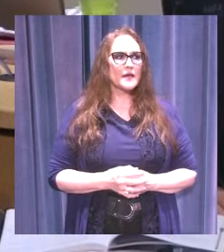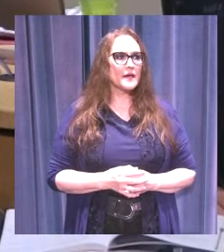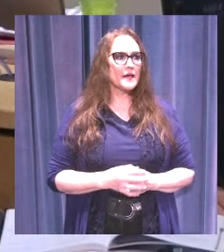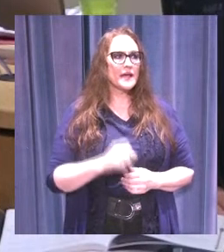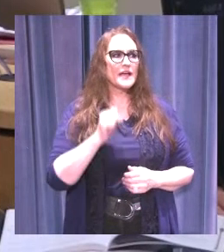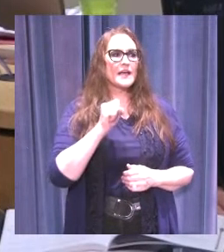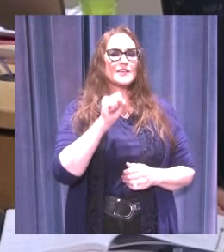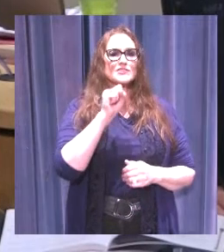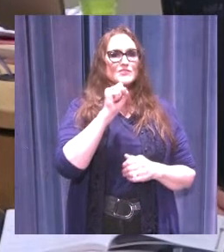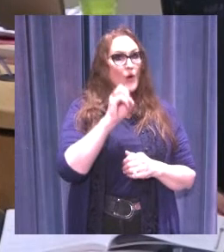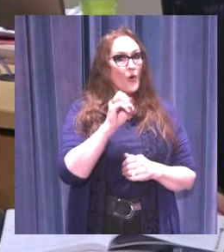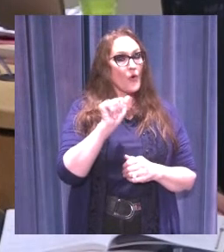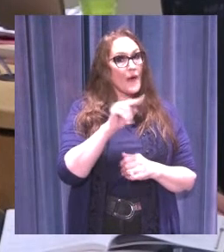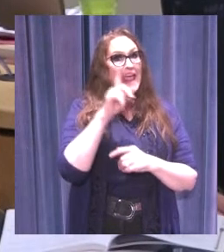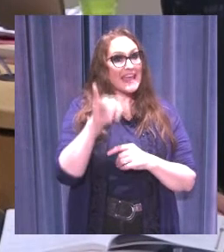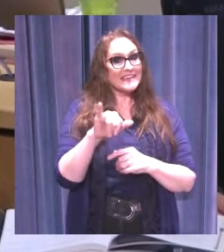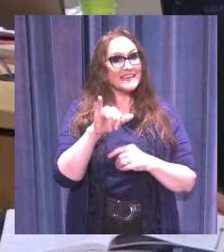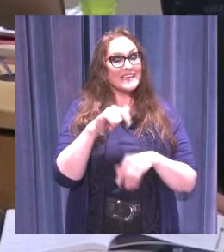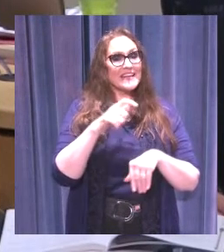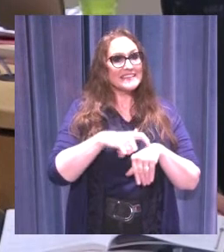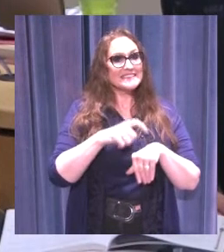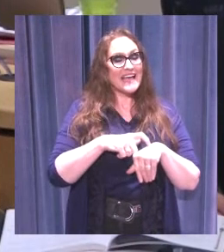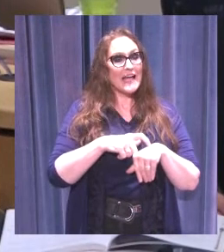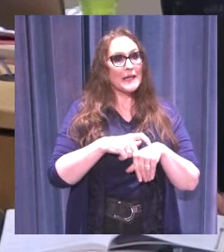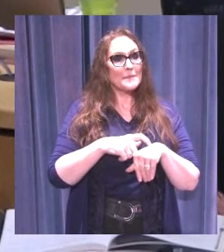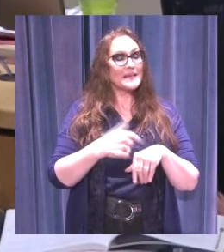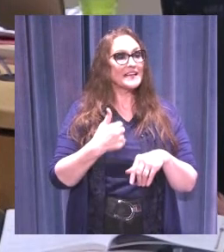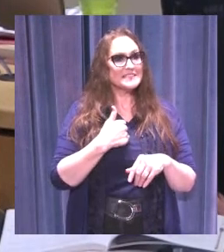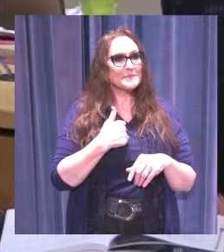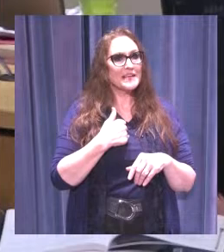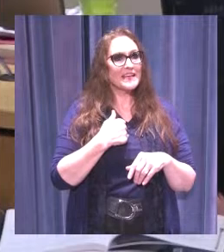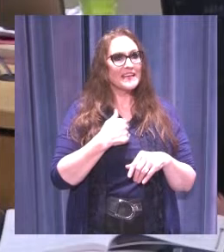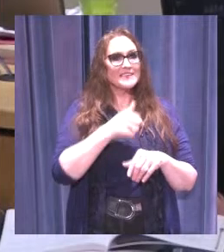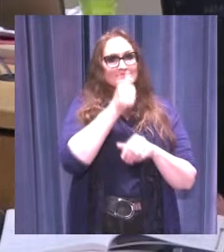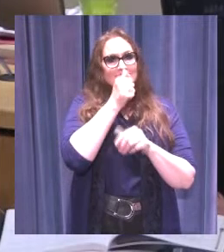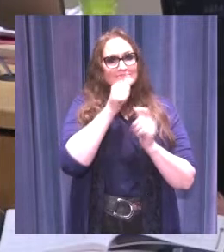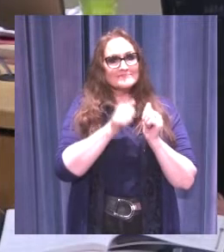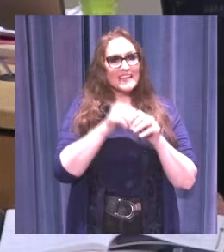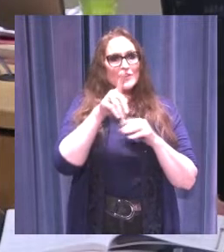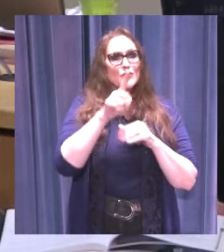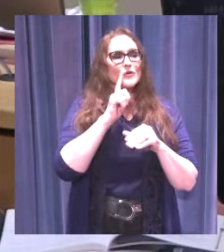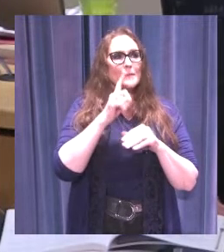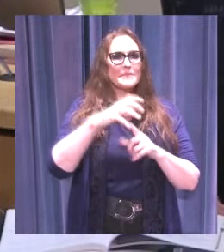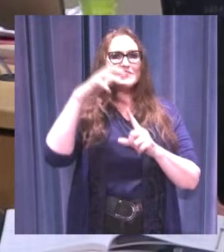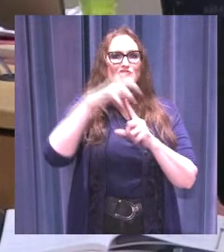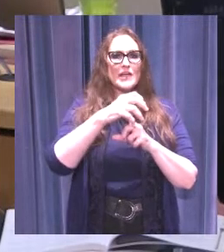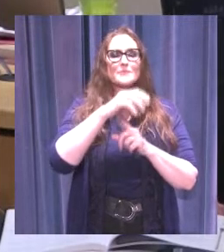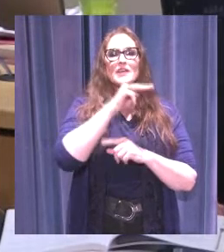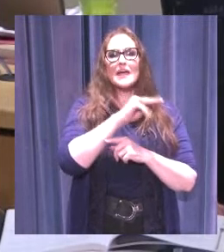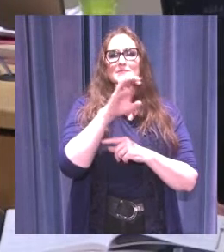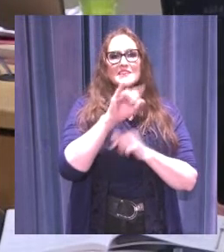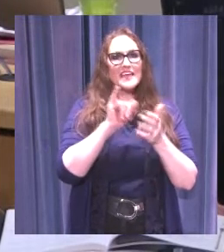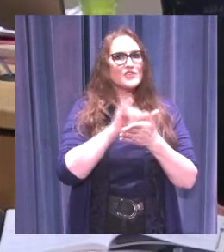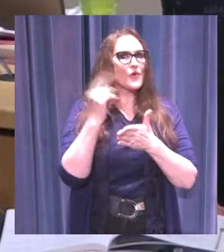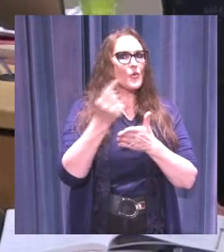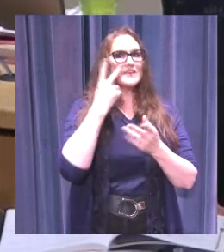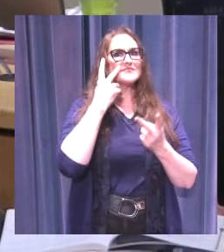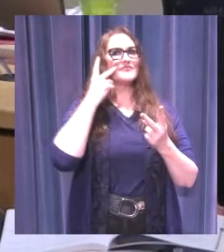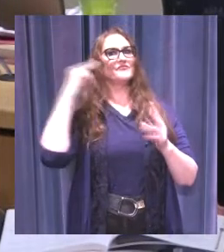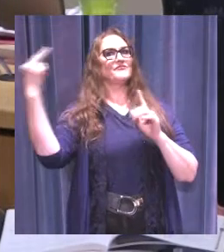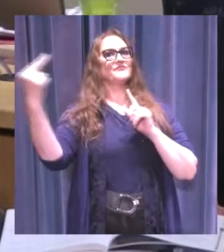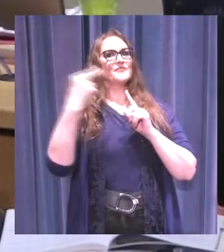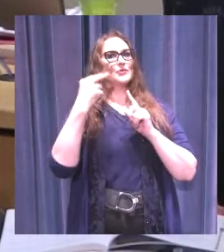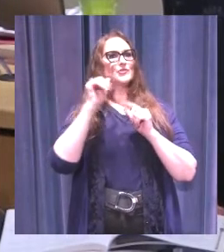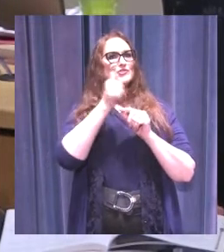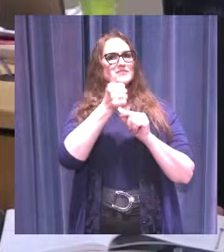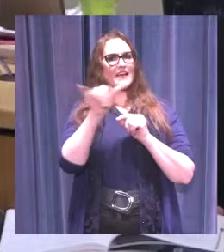So Andy, it's me confiding in you. Be the champion to MCC that you've always seen yourself